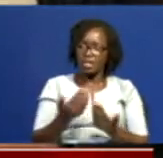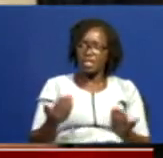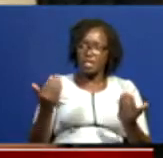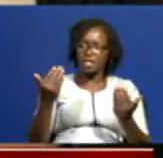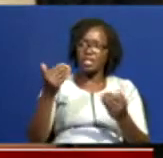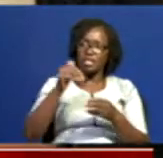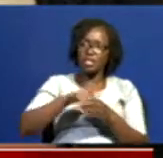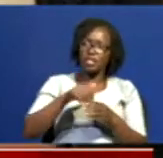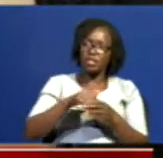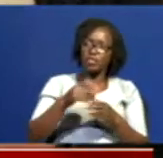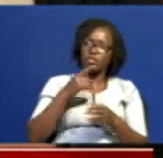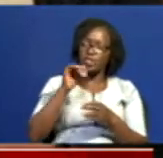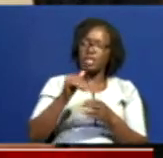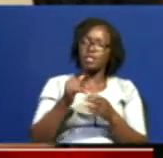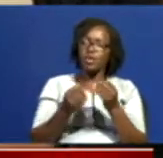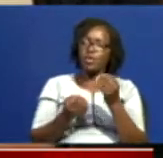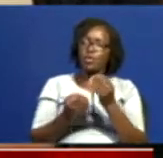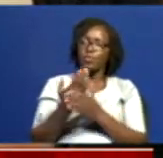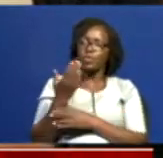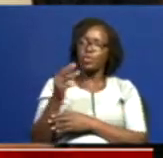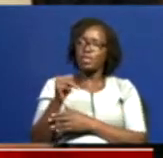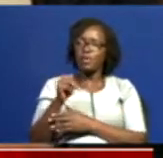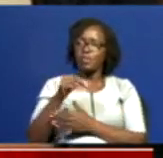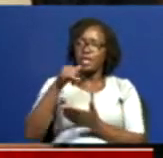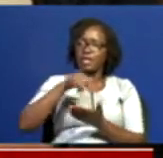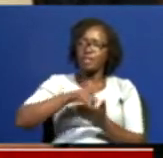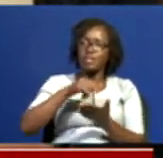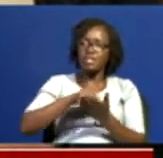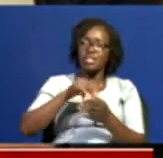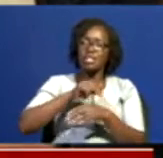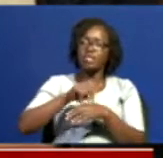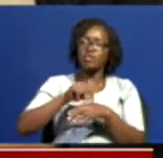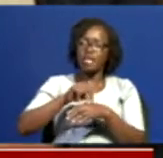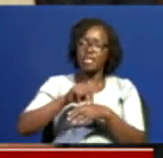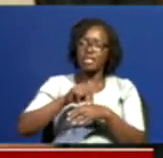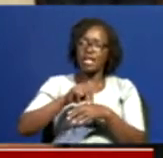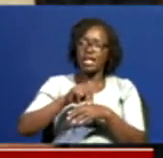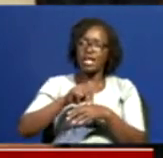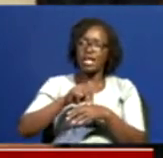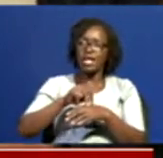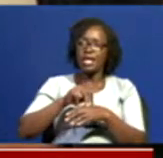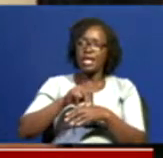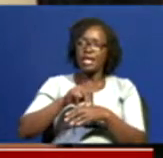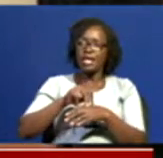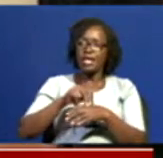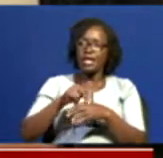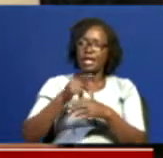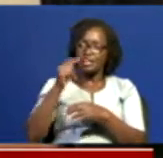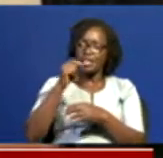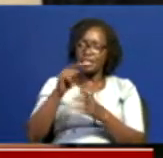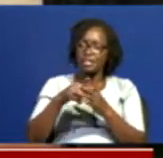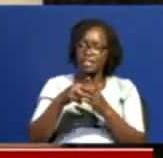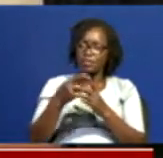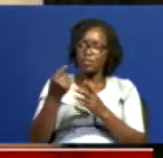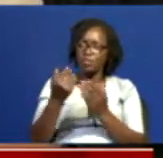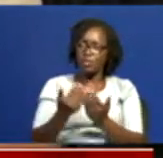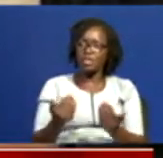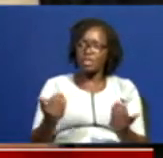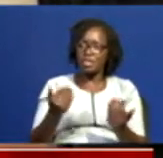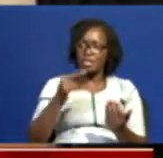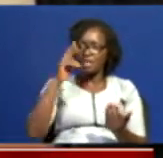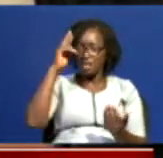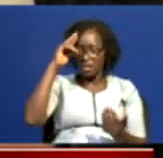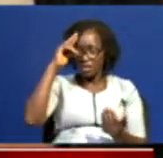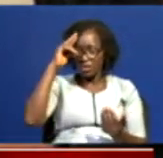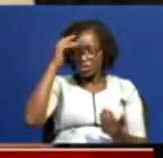that we nurture. The emphasis is to nurture talent, starting with the small children. Reason